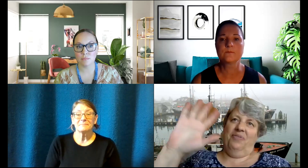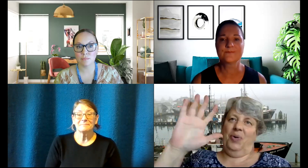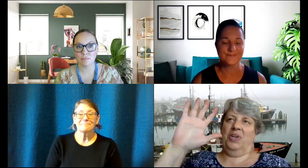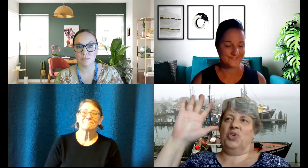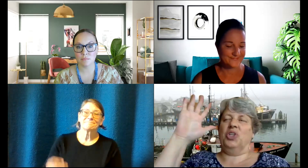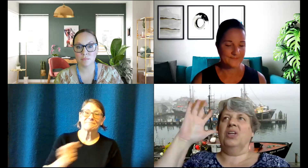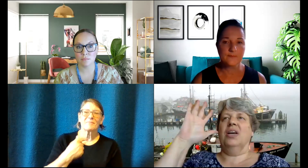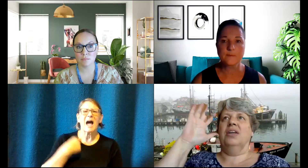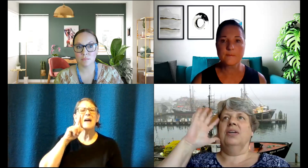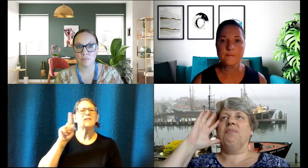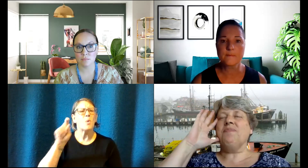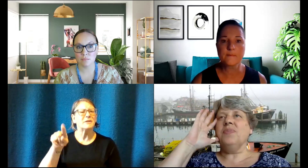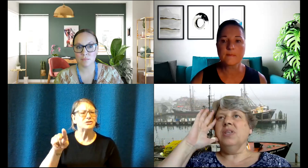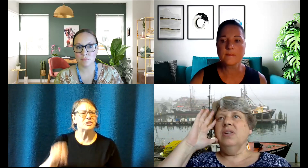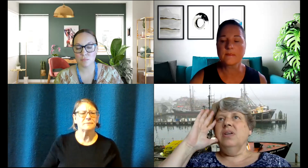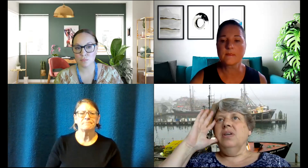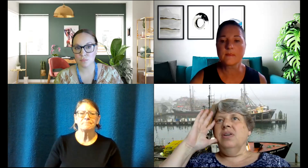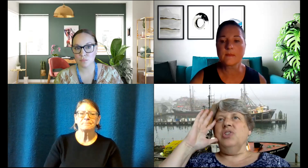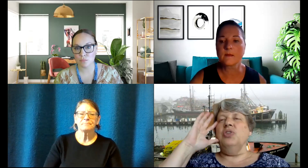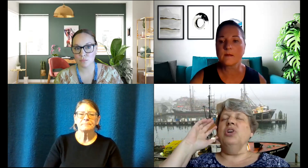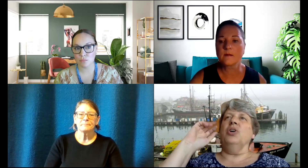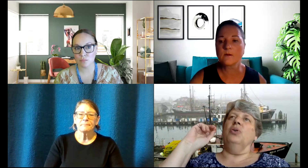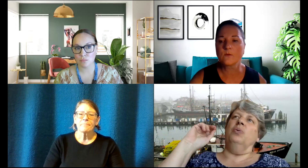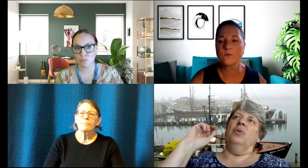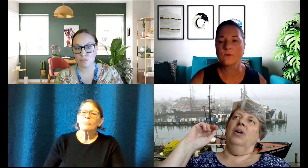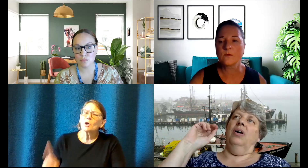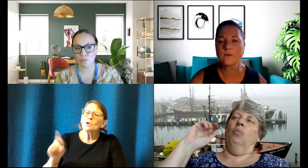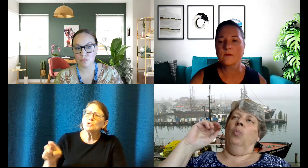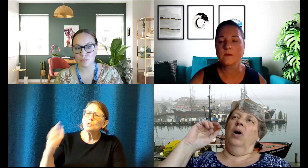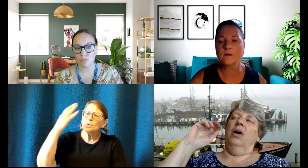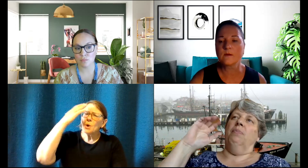I have a question. Do you know